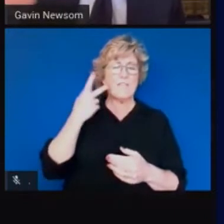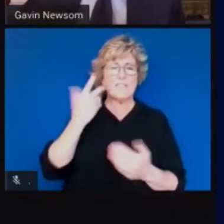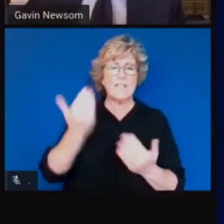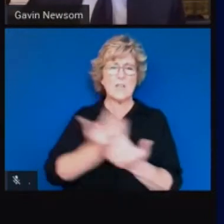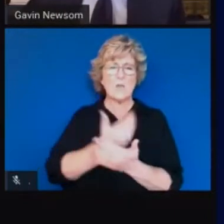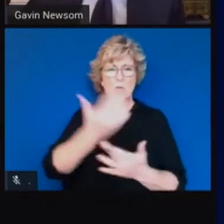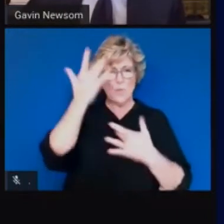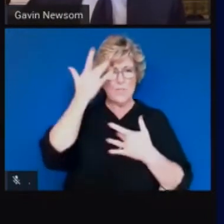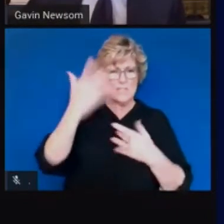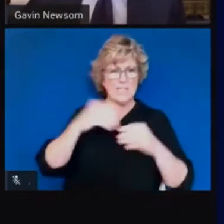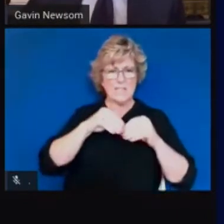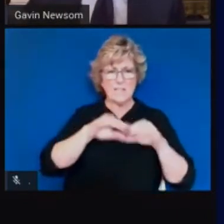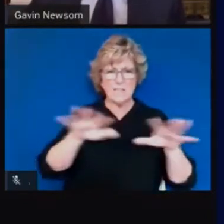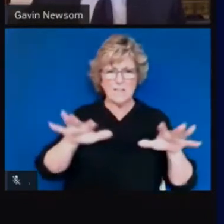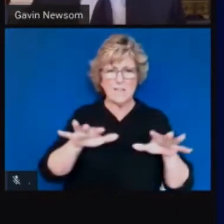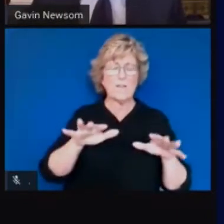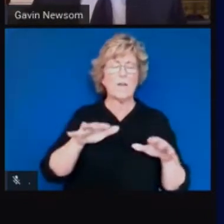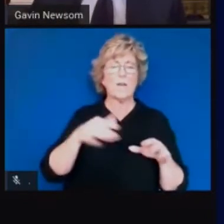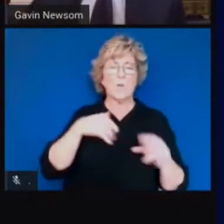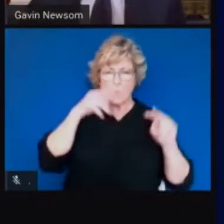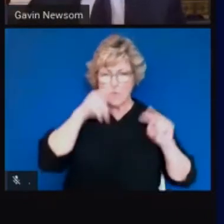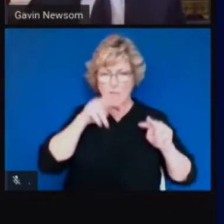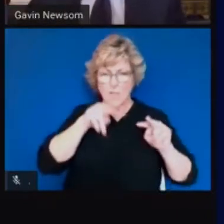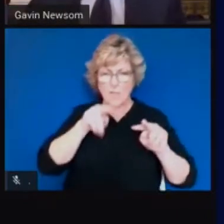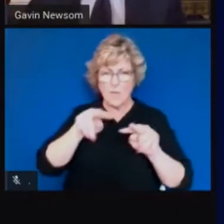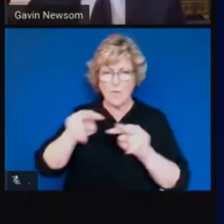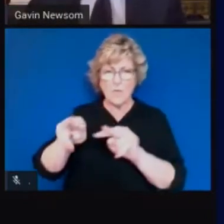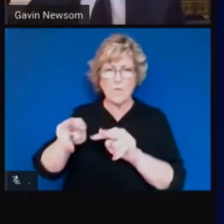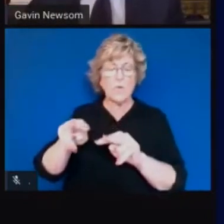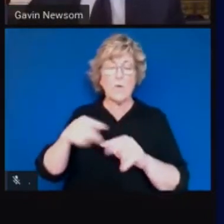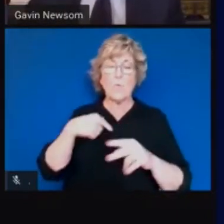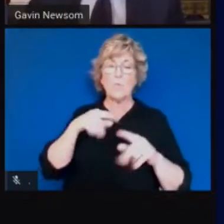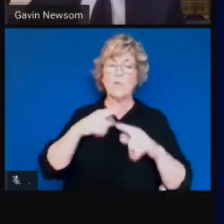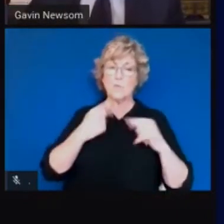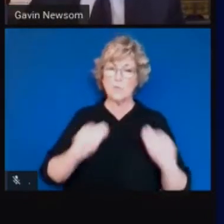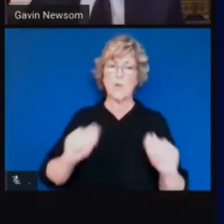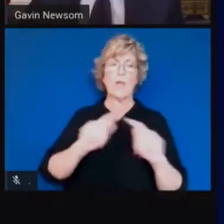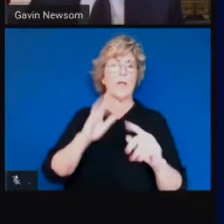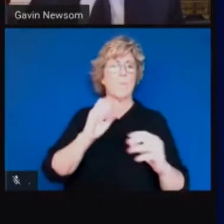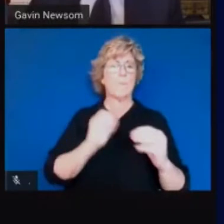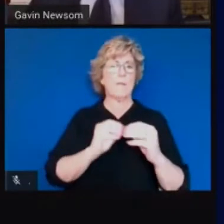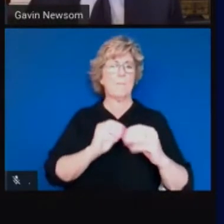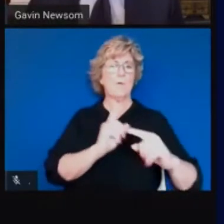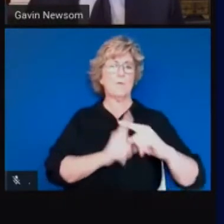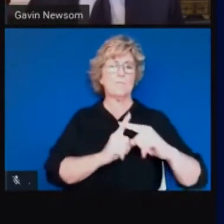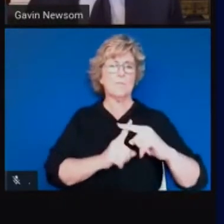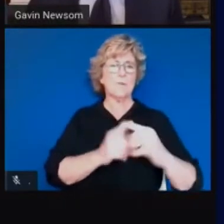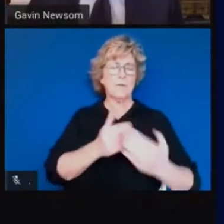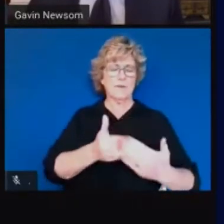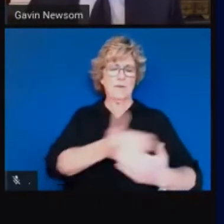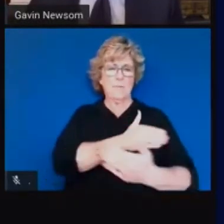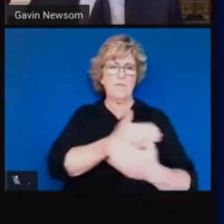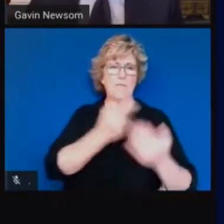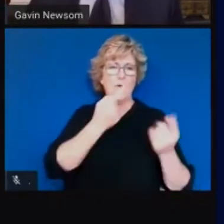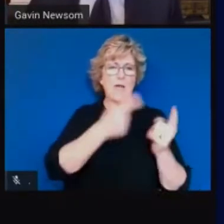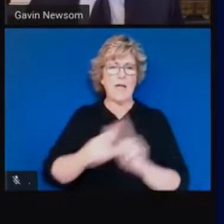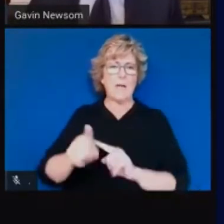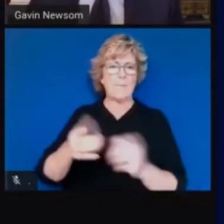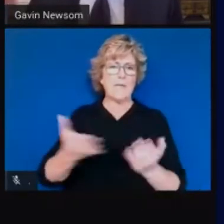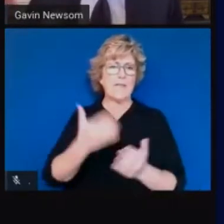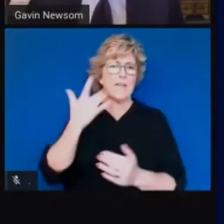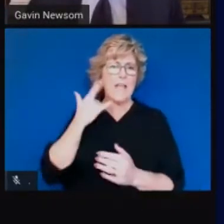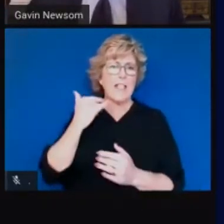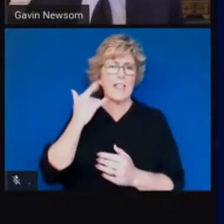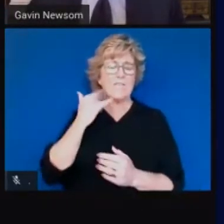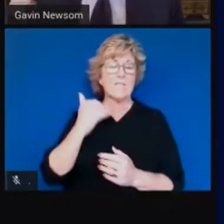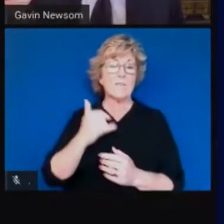constant monitoring. That is very active, very proactive in terms of the genomic space here in the state of California.